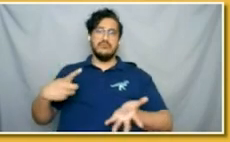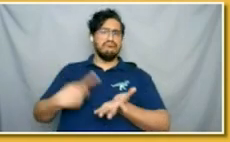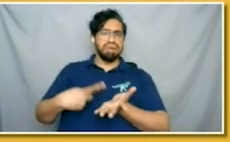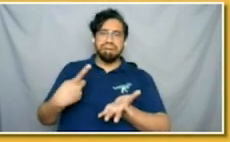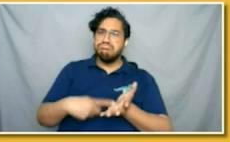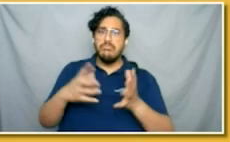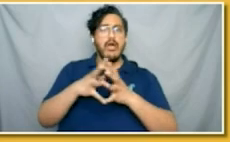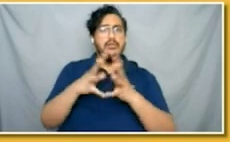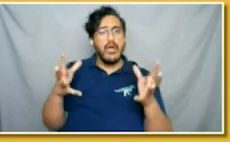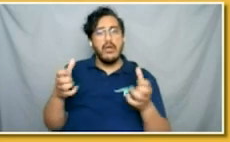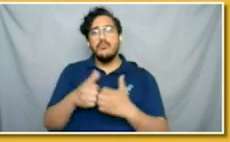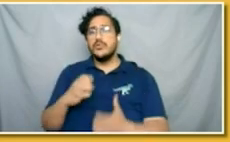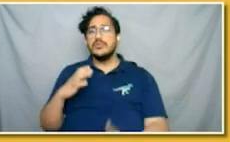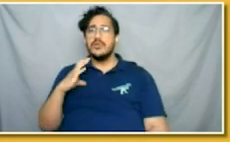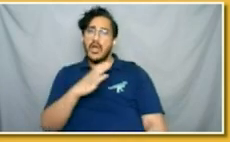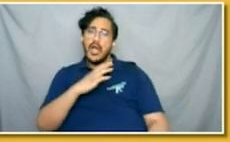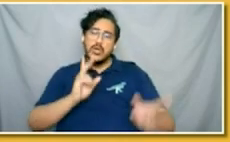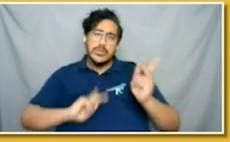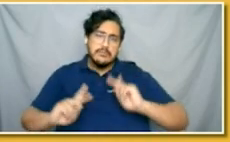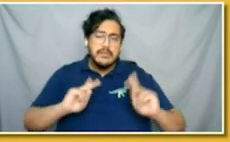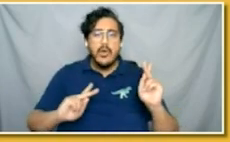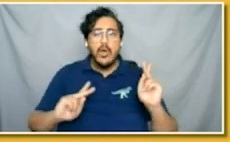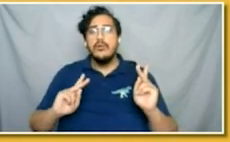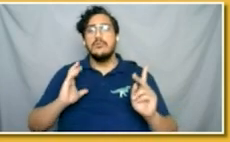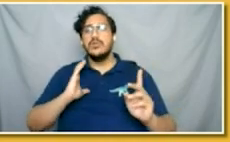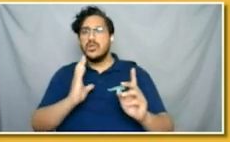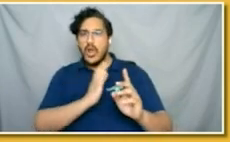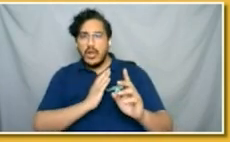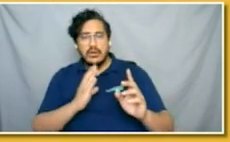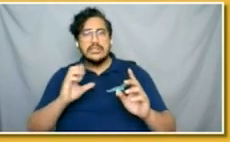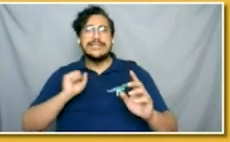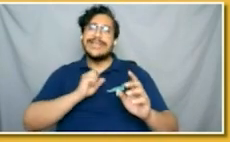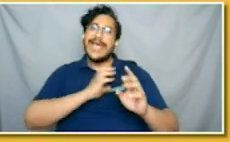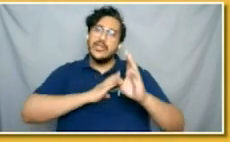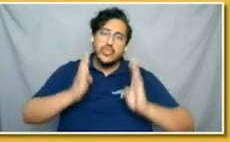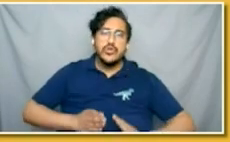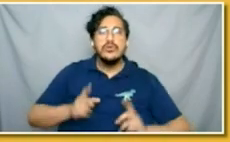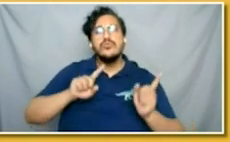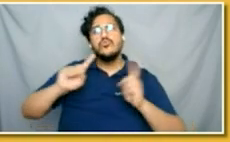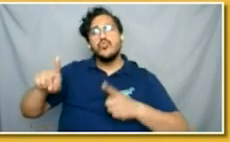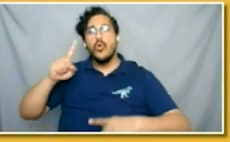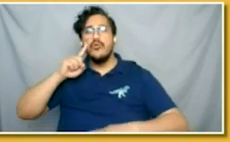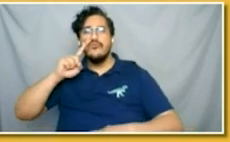people, you know, congressmen and senators going to legislative affairs.